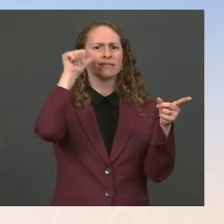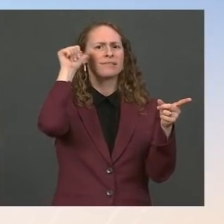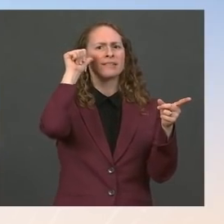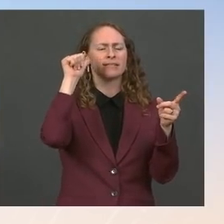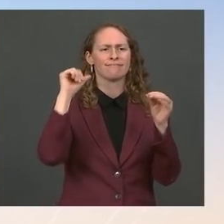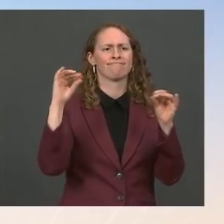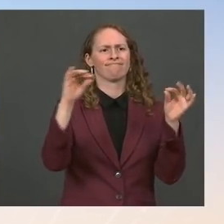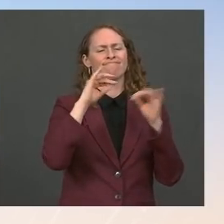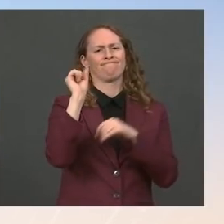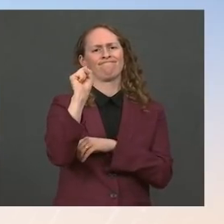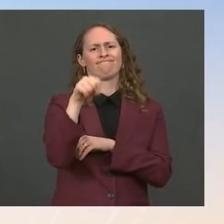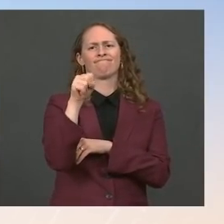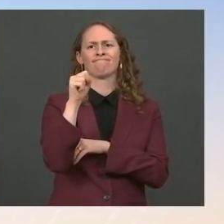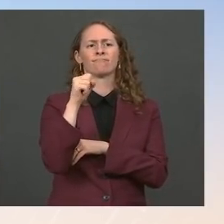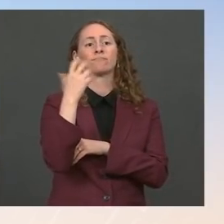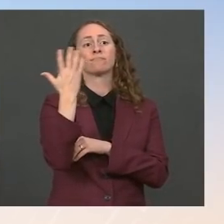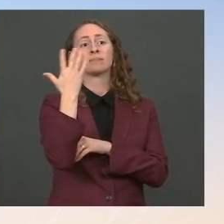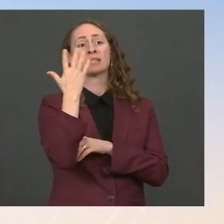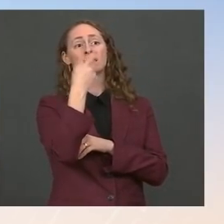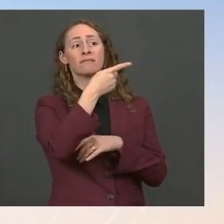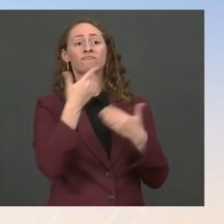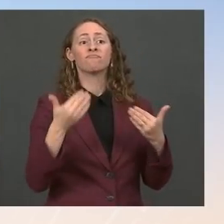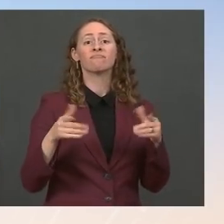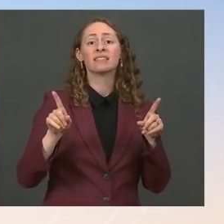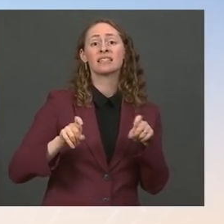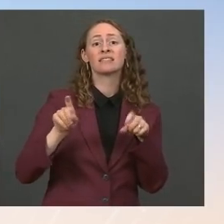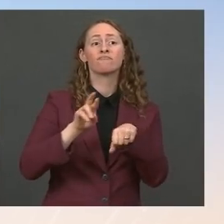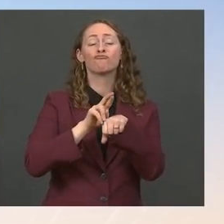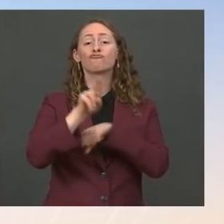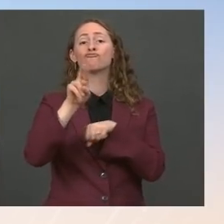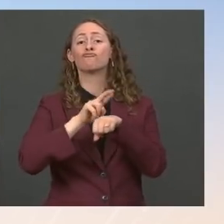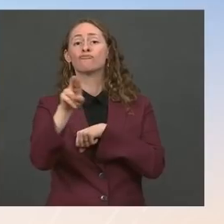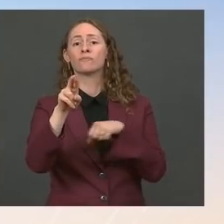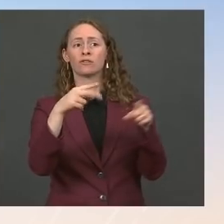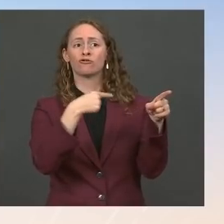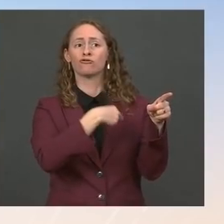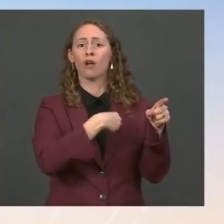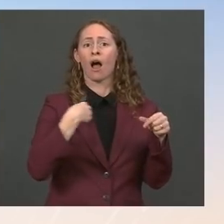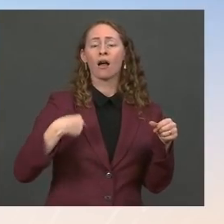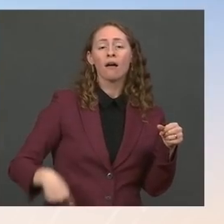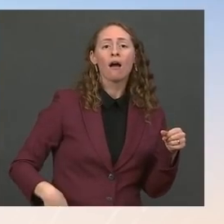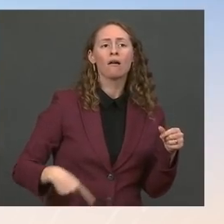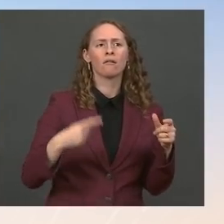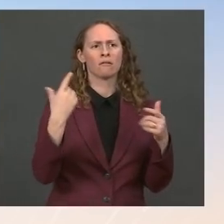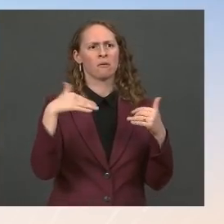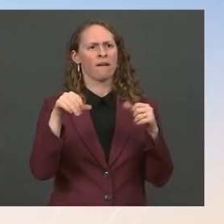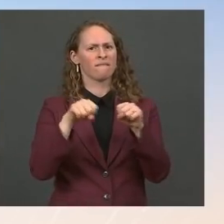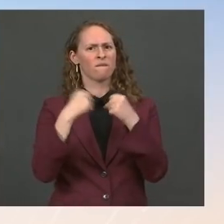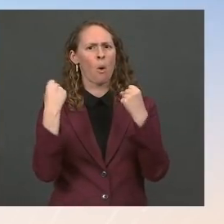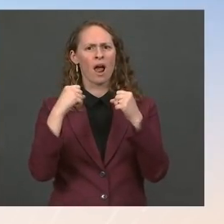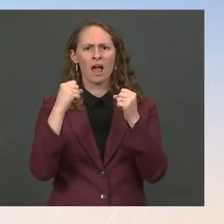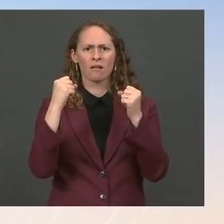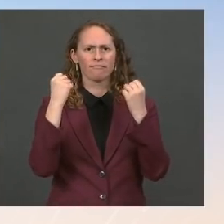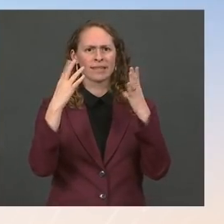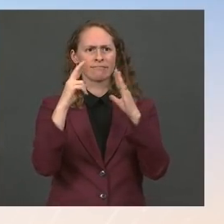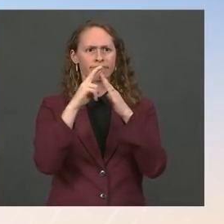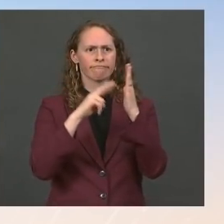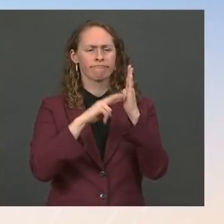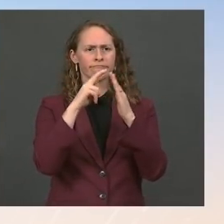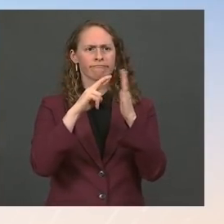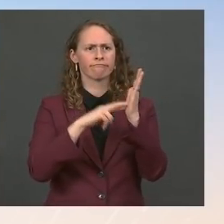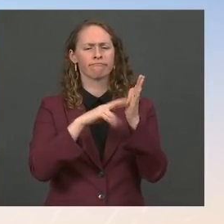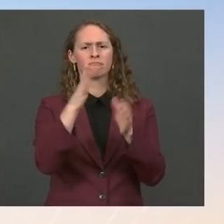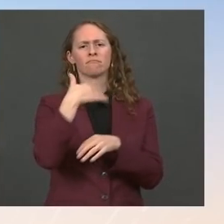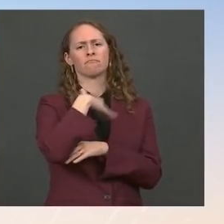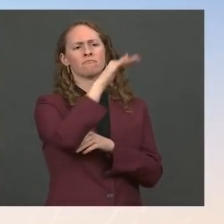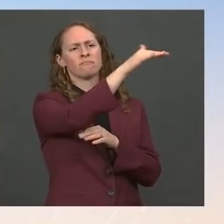launch. These launches violate multiple UN Security Council resolutions and are a threat to the region. We call on the DPRK to refrain from